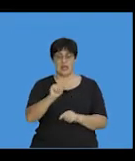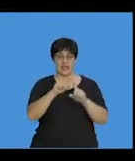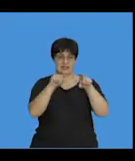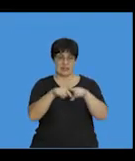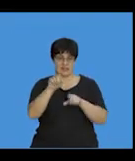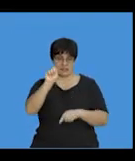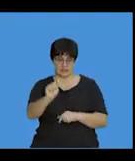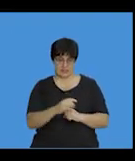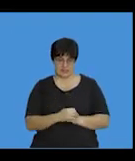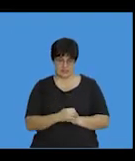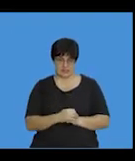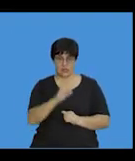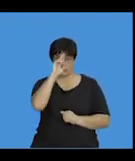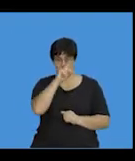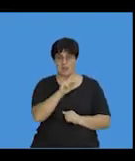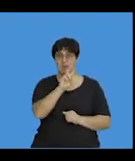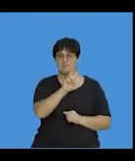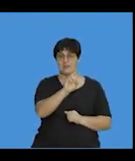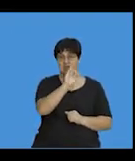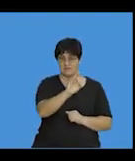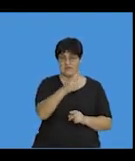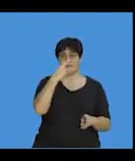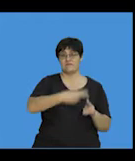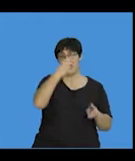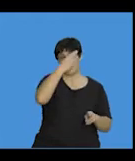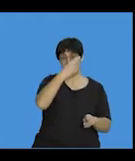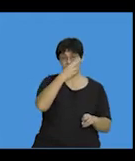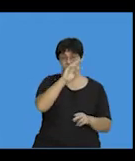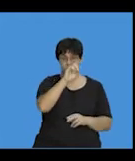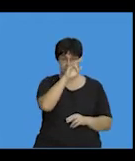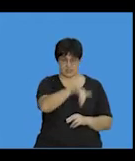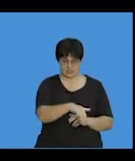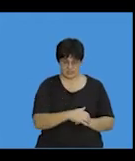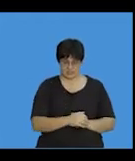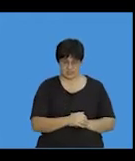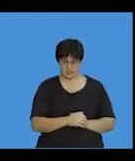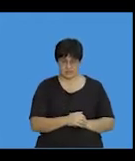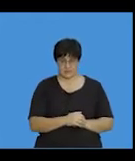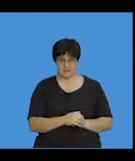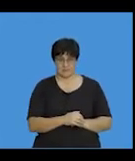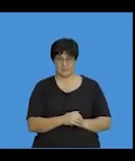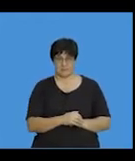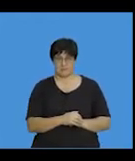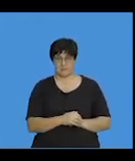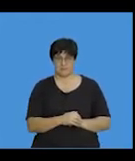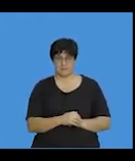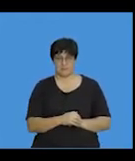t. Remember, Vf is final velocity.